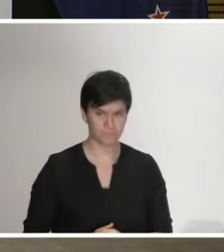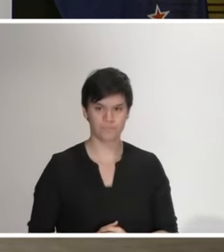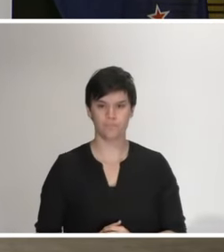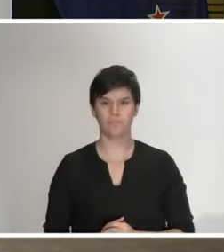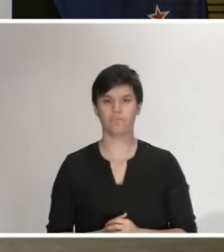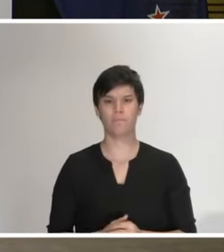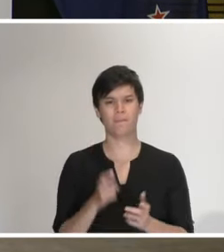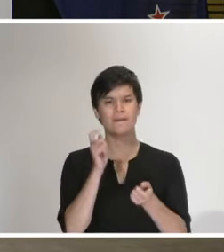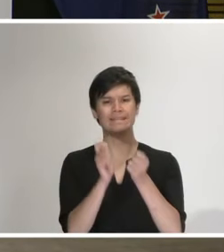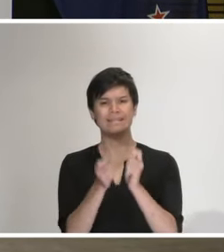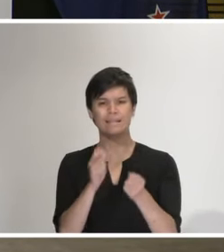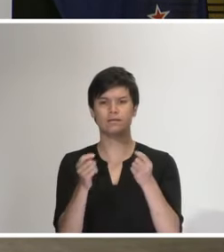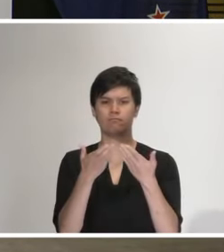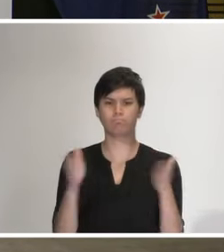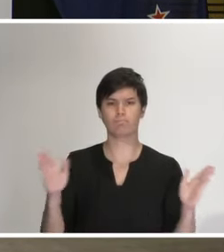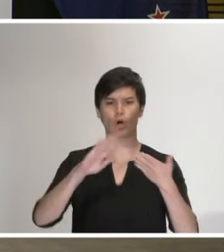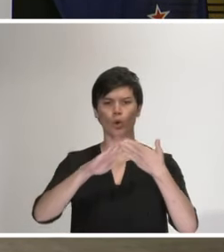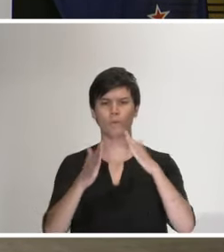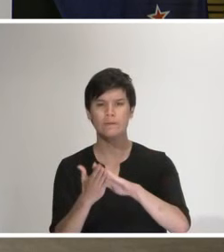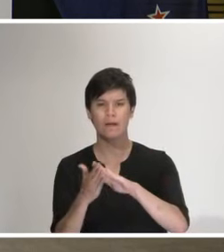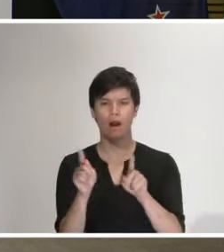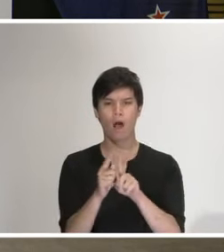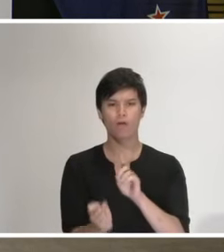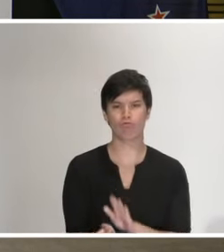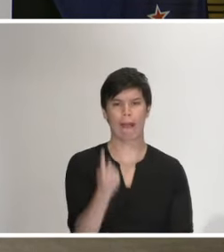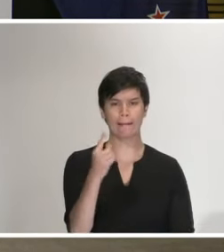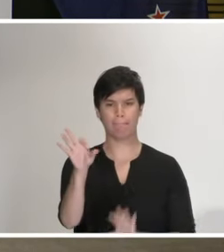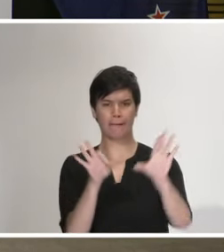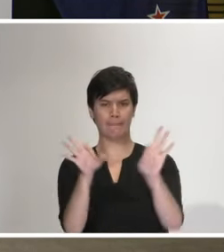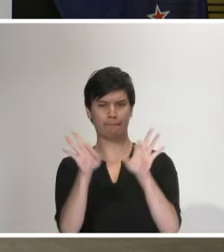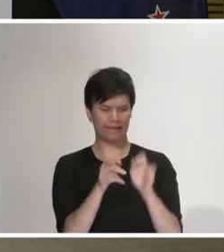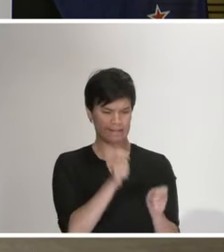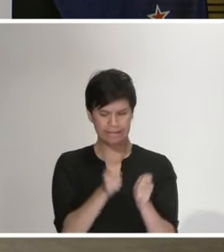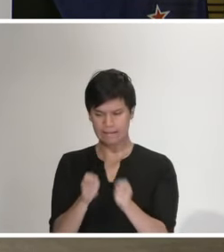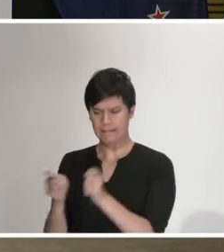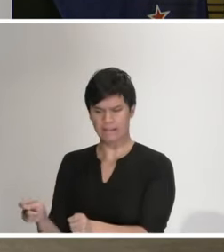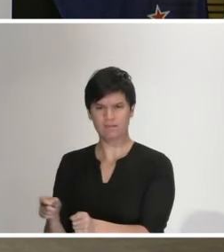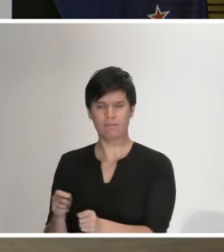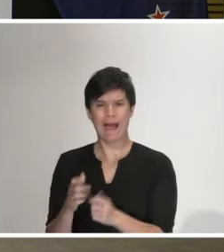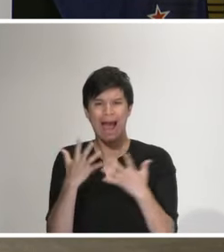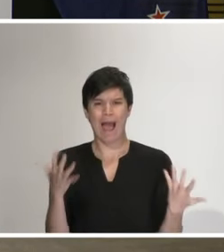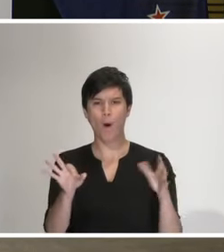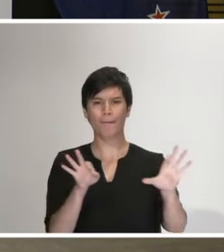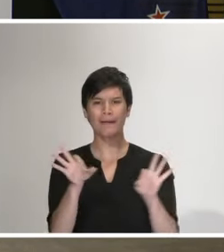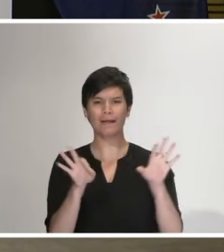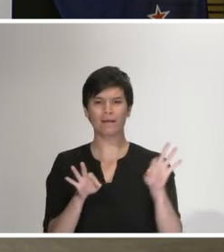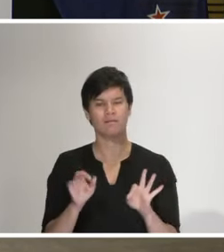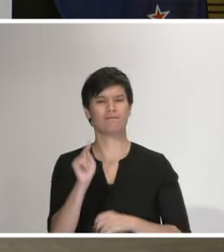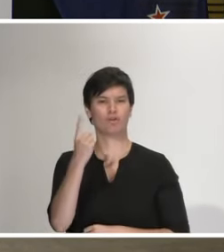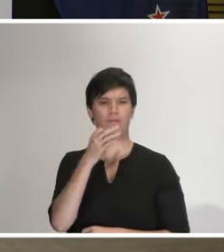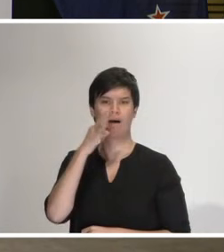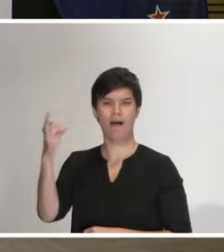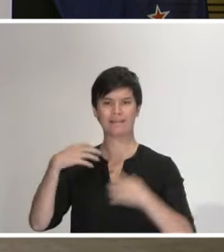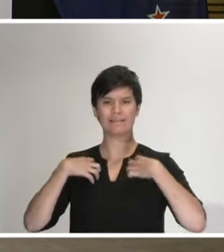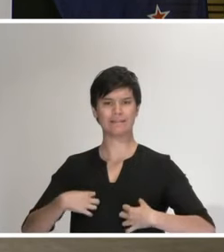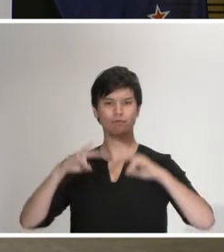sort of testing we would do there. That may be, yes, randomised testing of households just to see if there were any asymptomatic